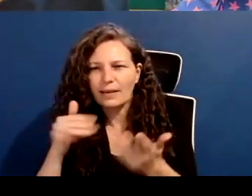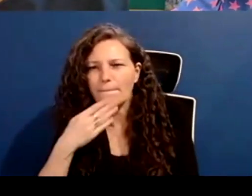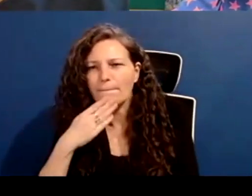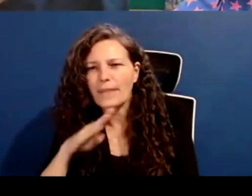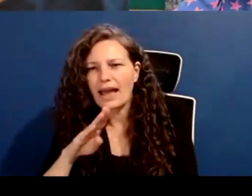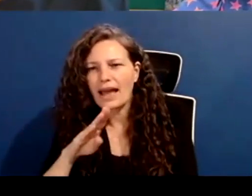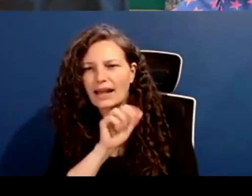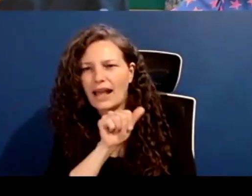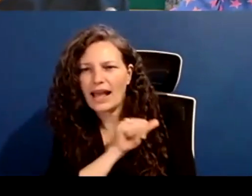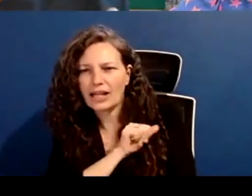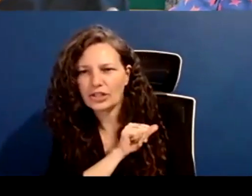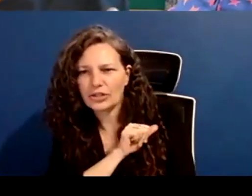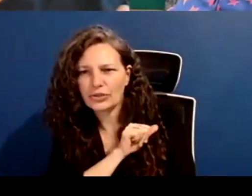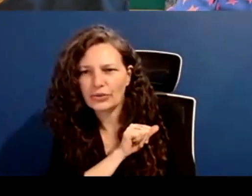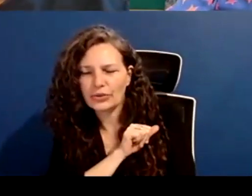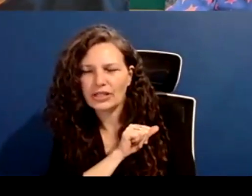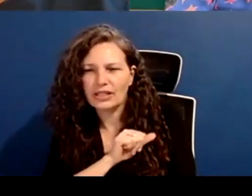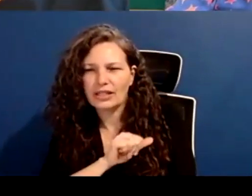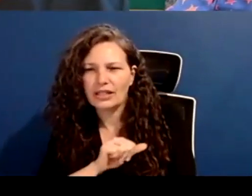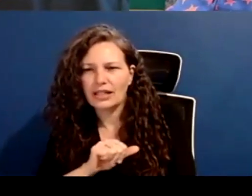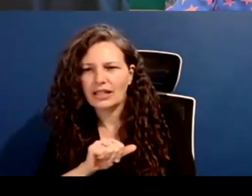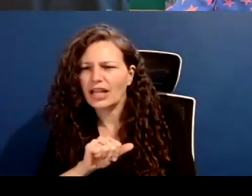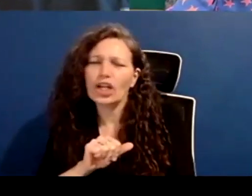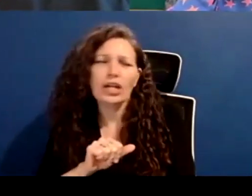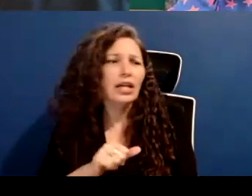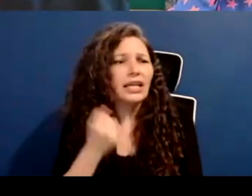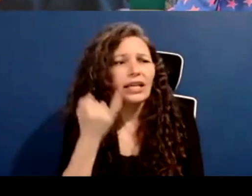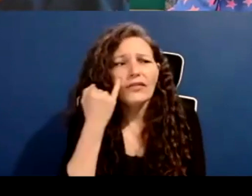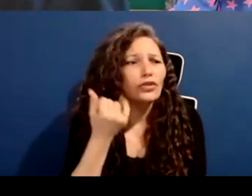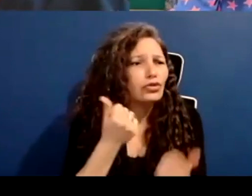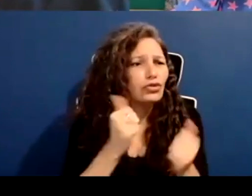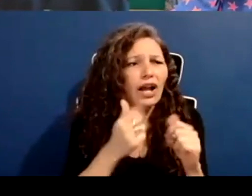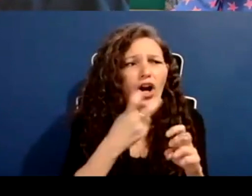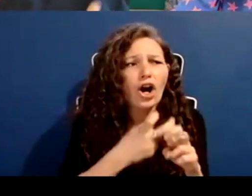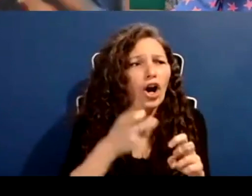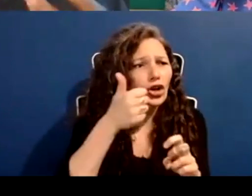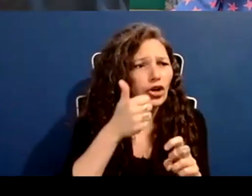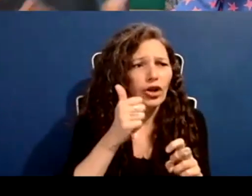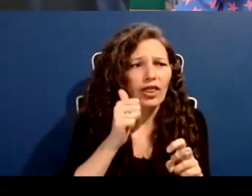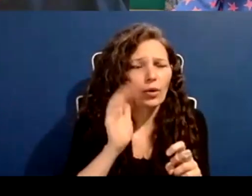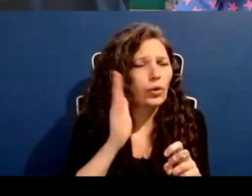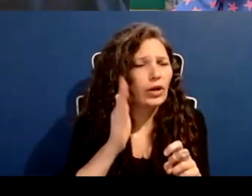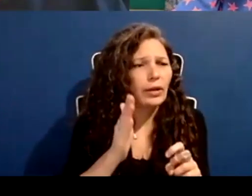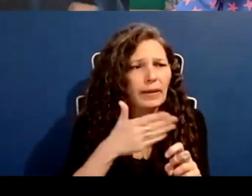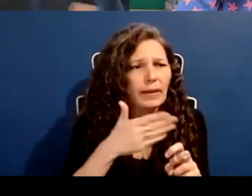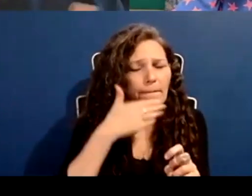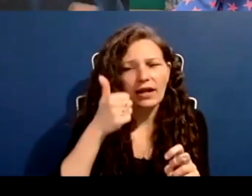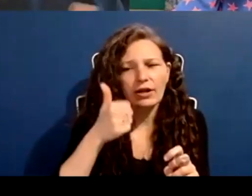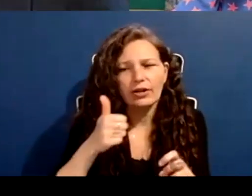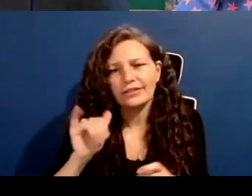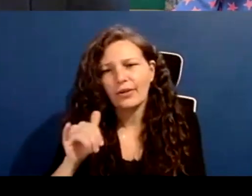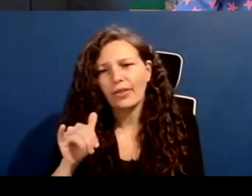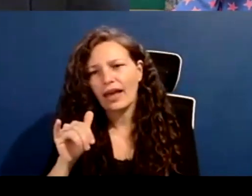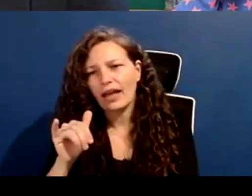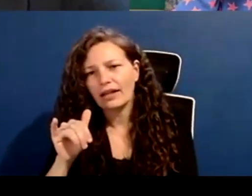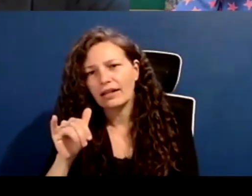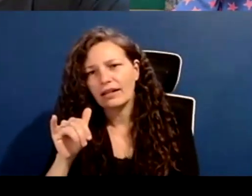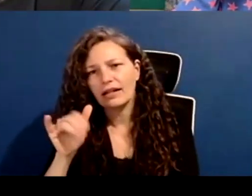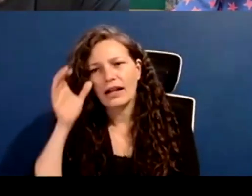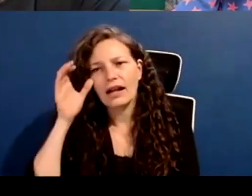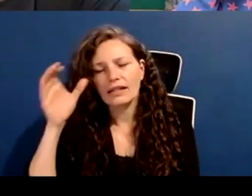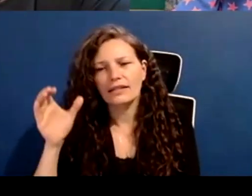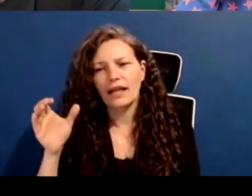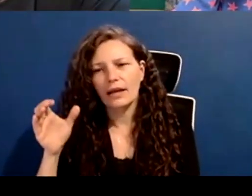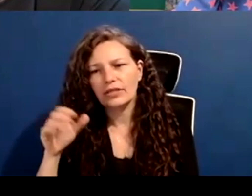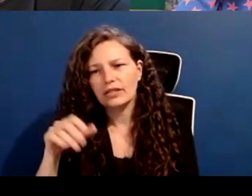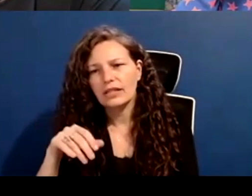bad attitude, right? If you just tried harder, right? And so historically, you get some of where that comes from is